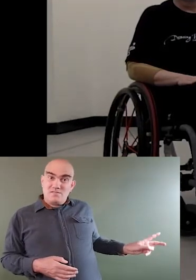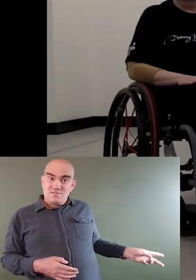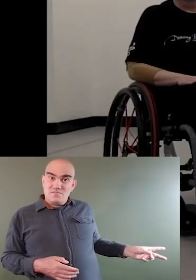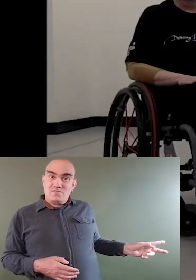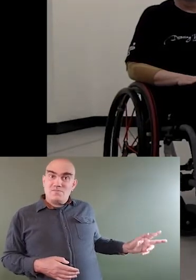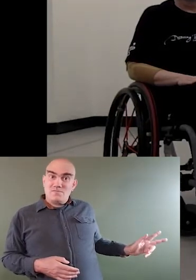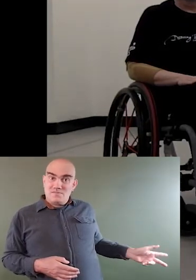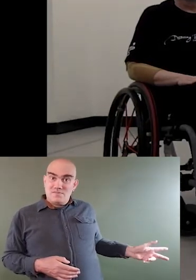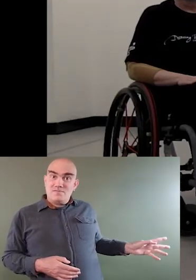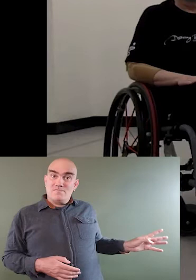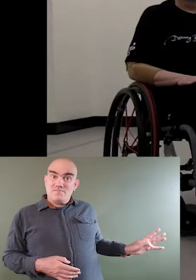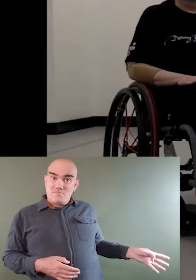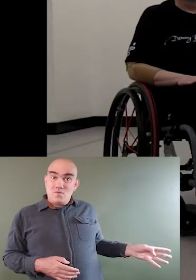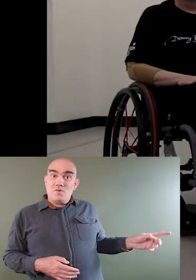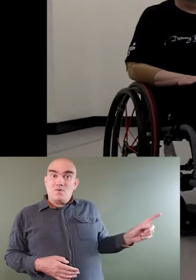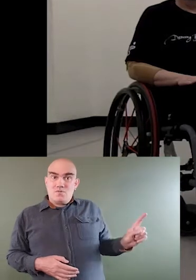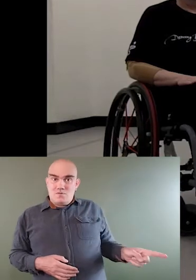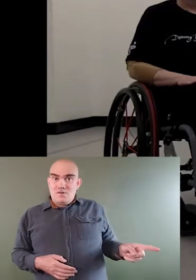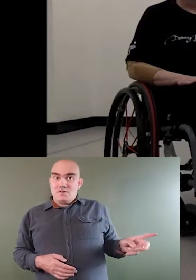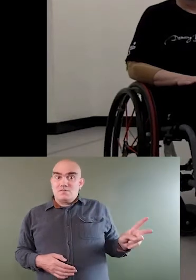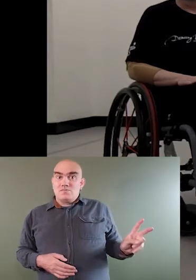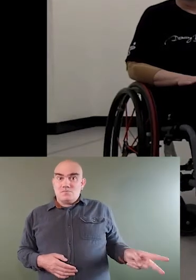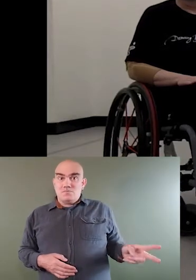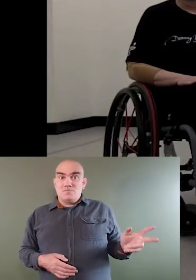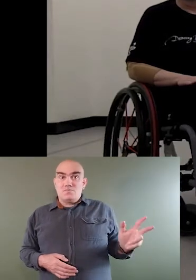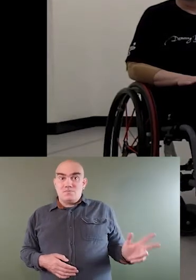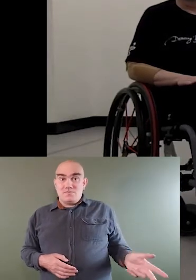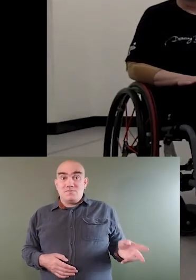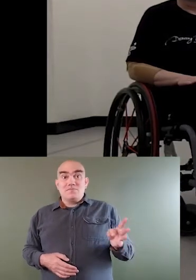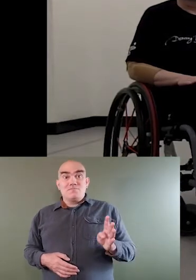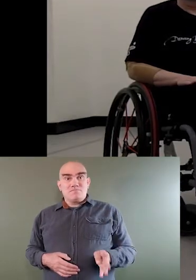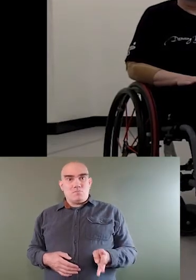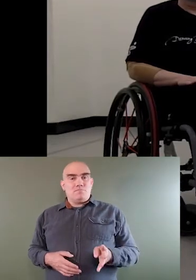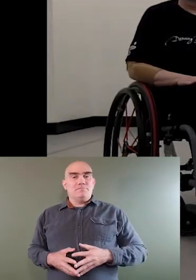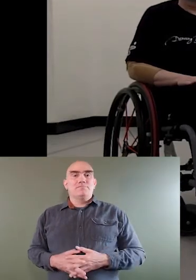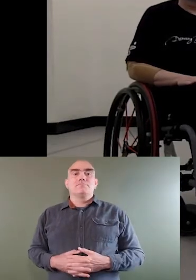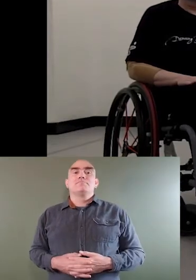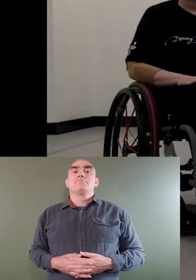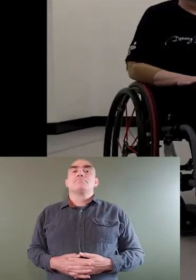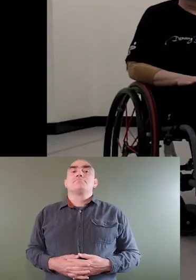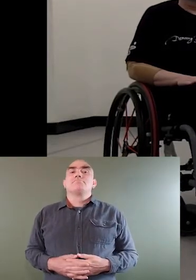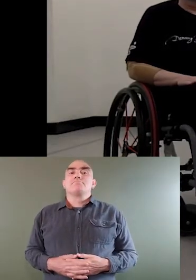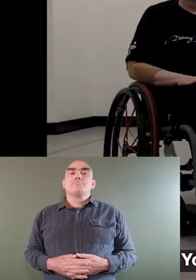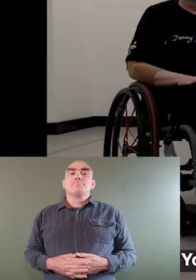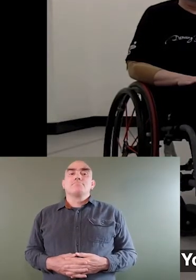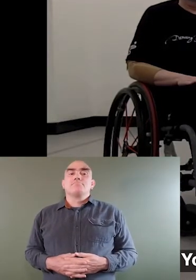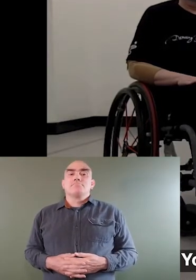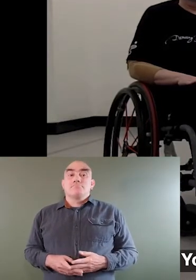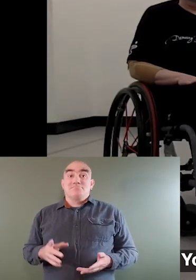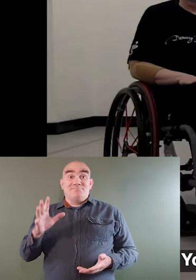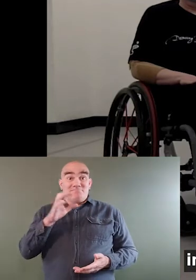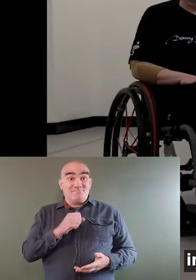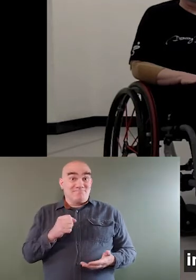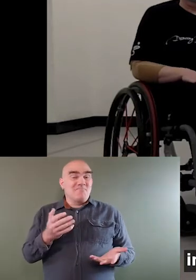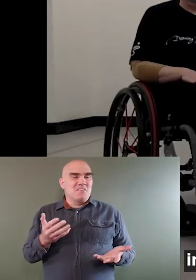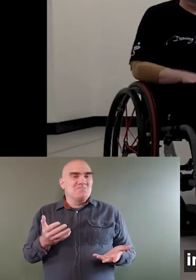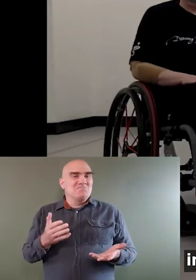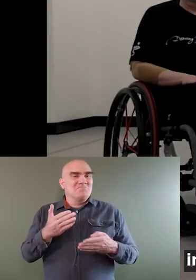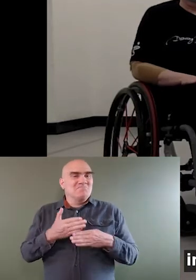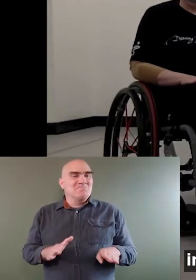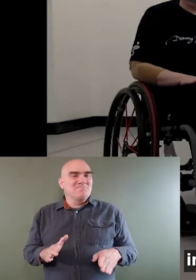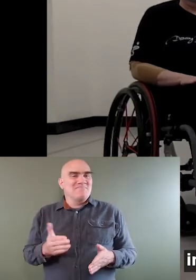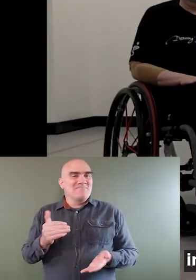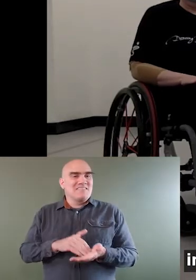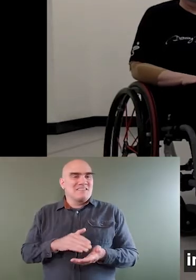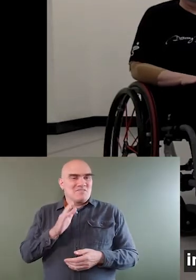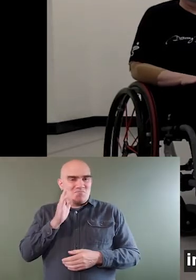Back, 2, 3, 4. Side, 2, 3, neutral. You guessed it. We're going to divide in half again and